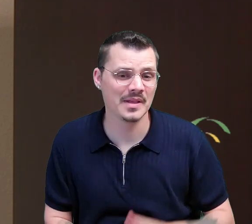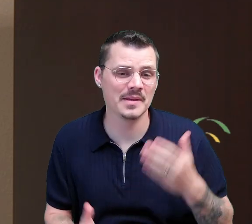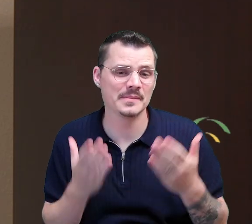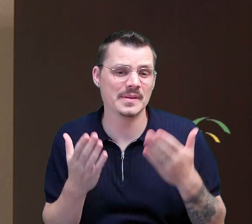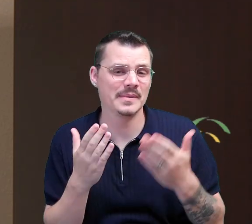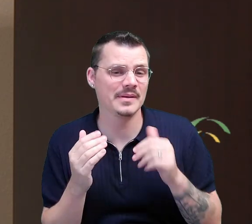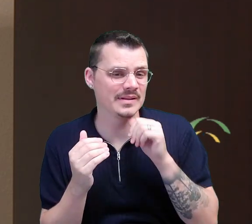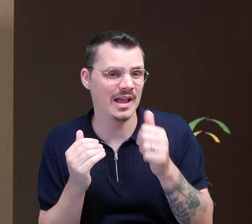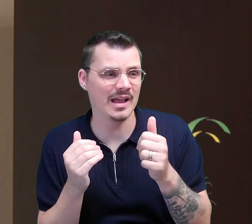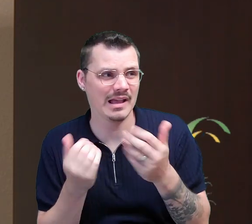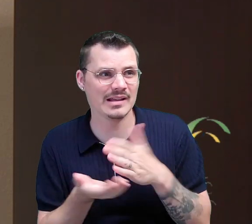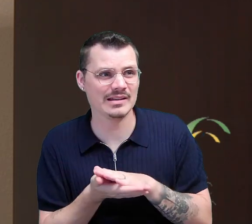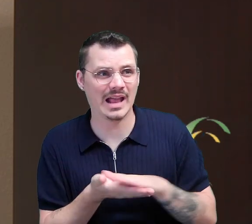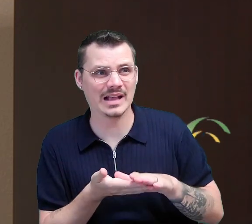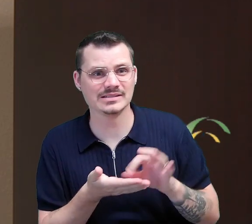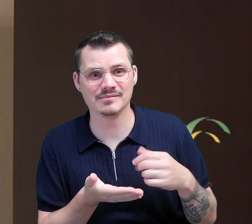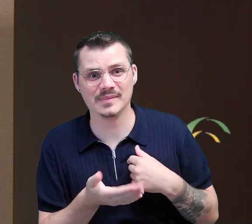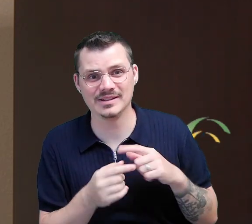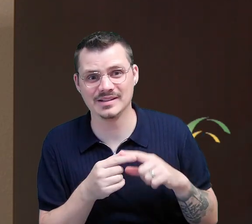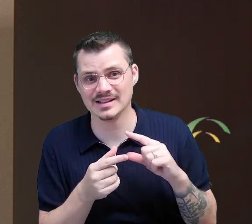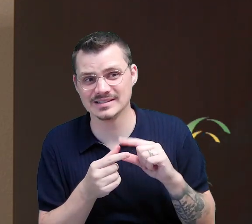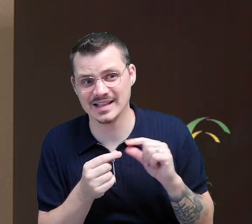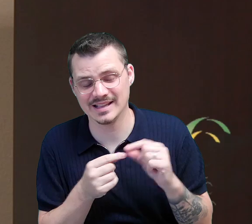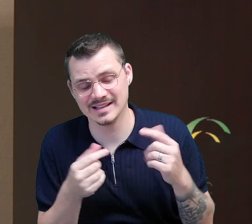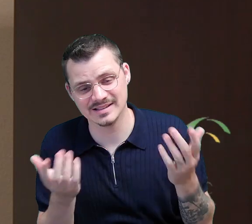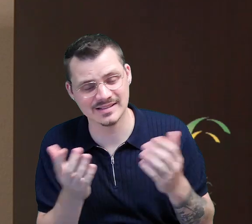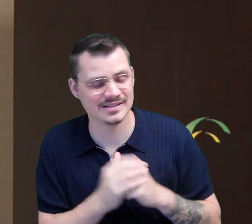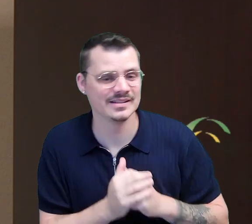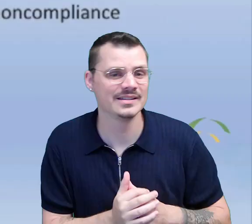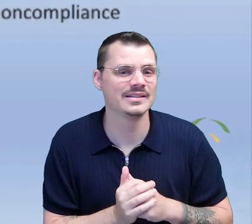That might not be very nice of me to say, huh?